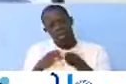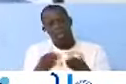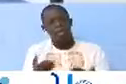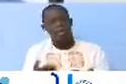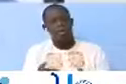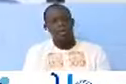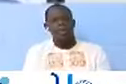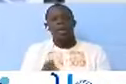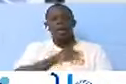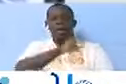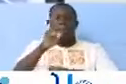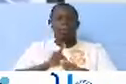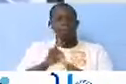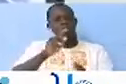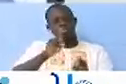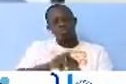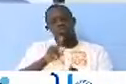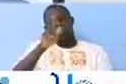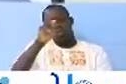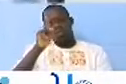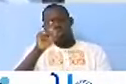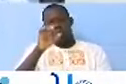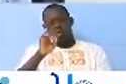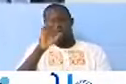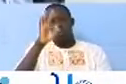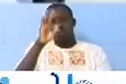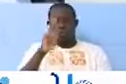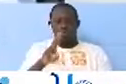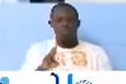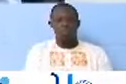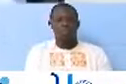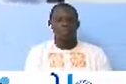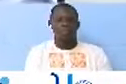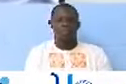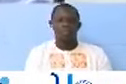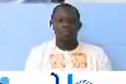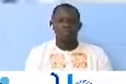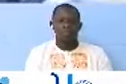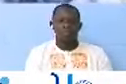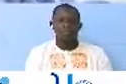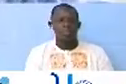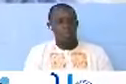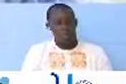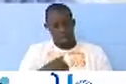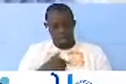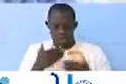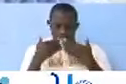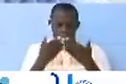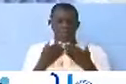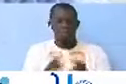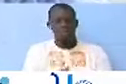together. Utuja. Un koto here. Un kay ko from fire parce que abula I said to him